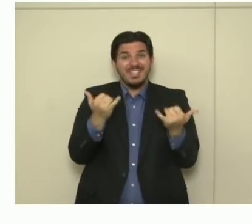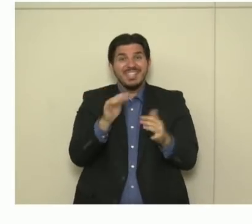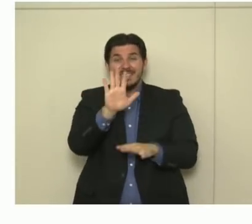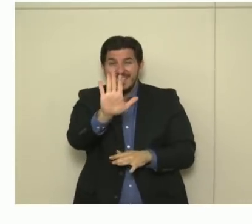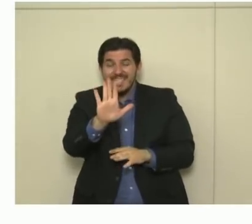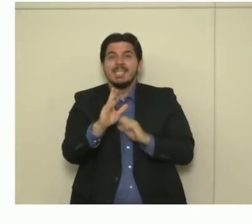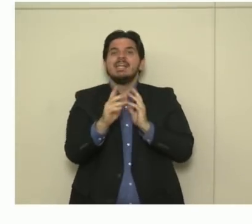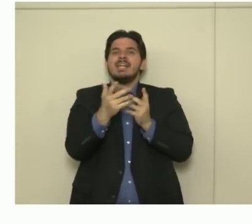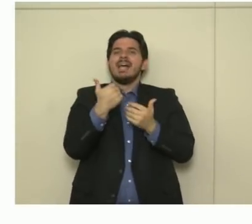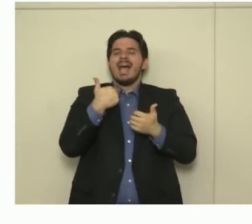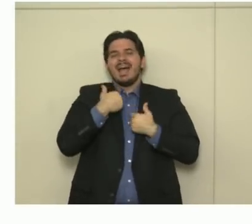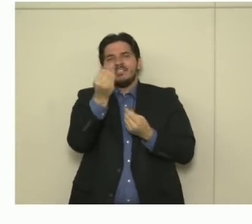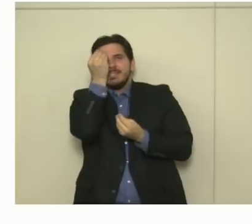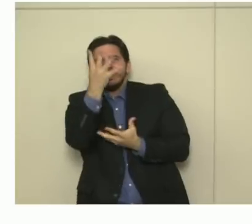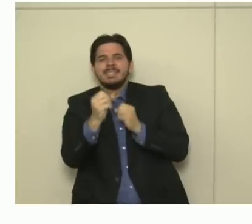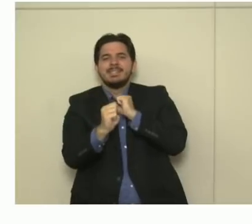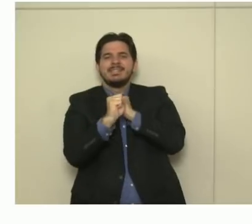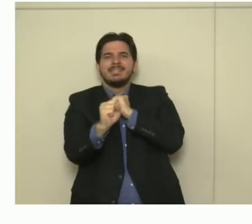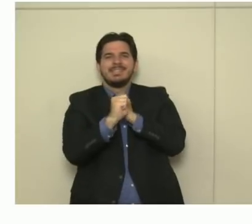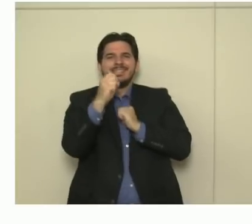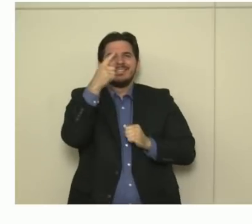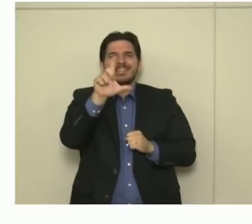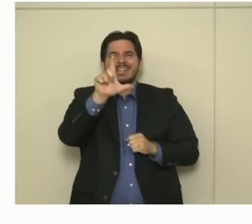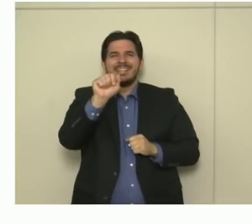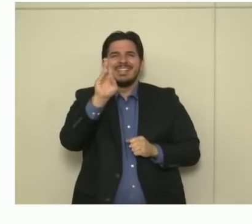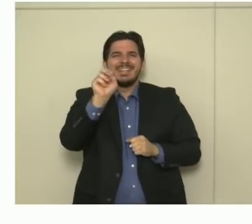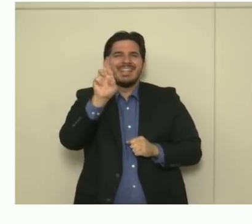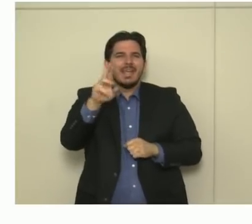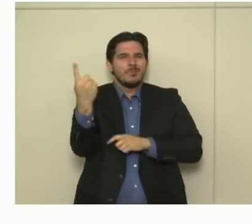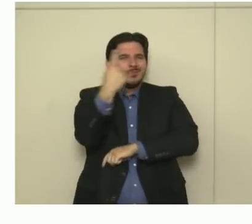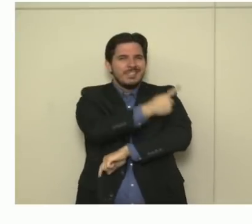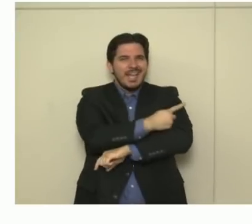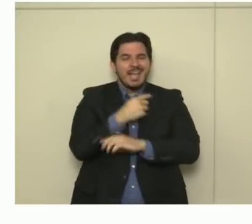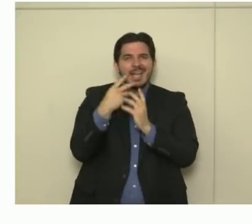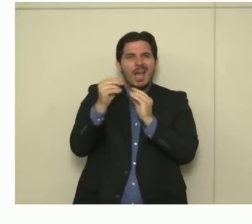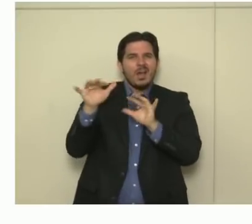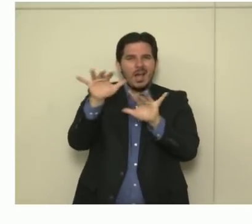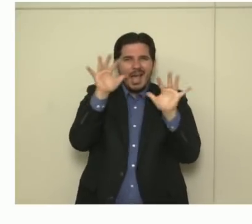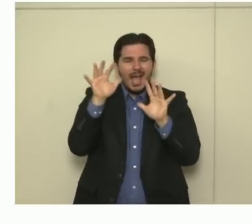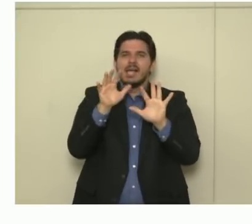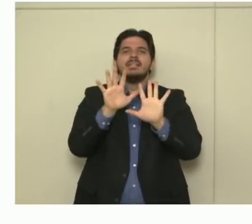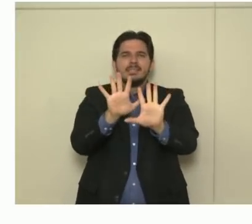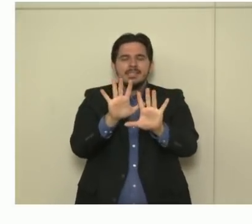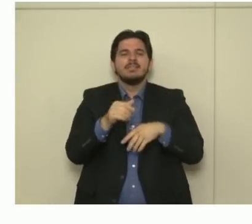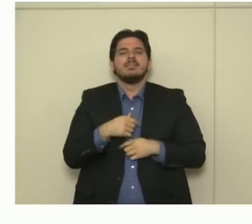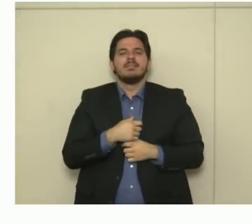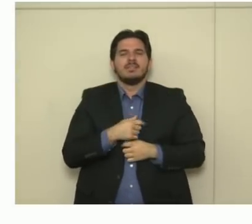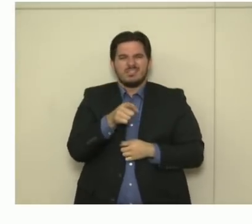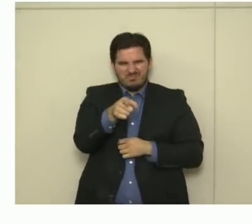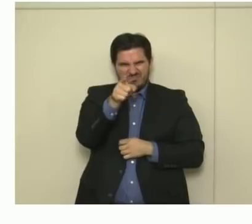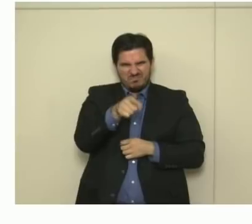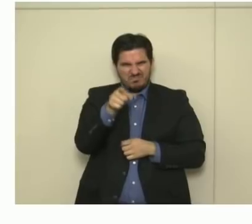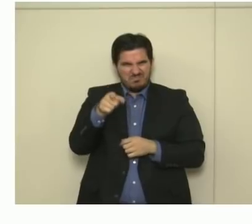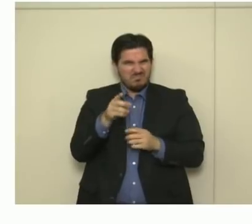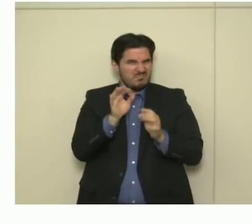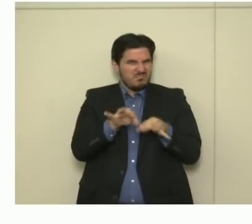Day, and this will be available on our website. But we know that larger